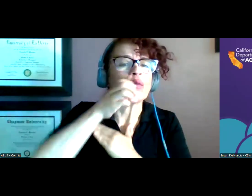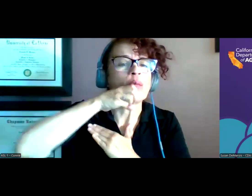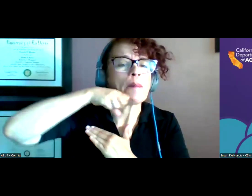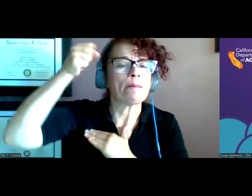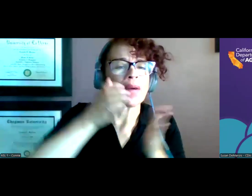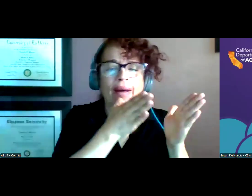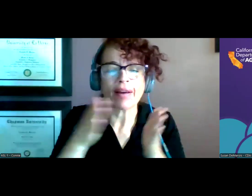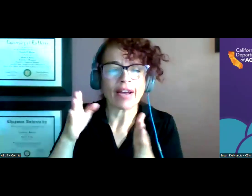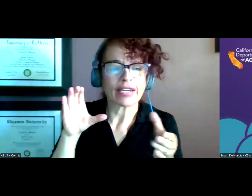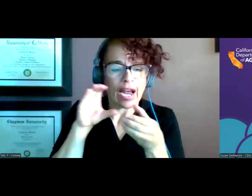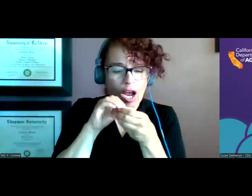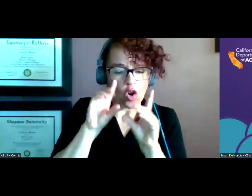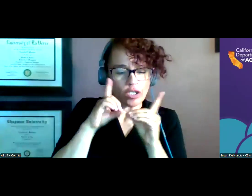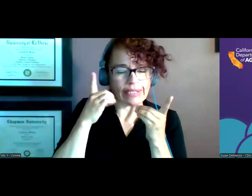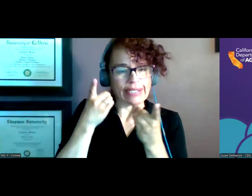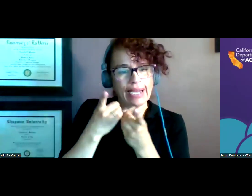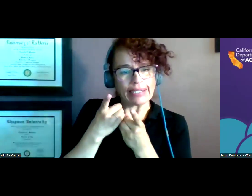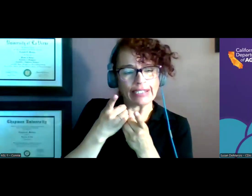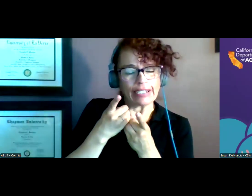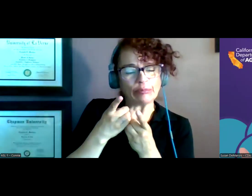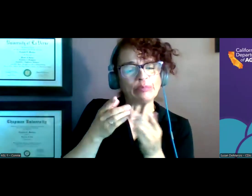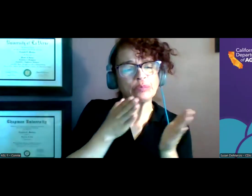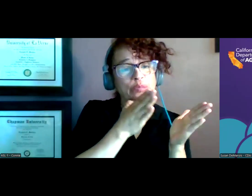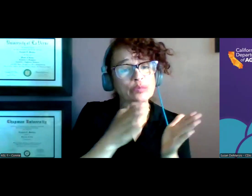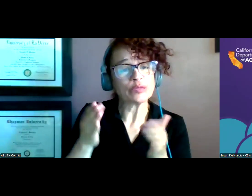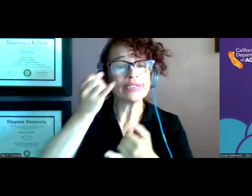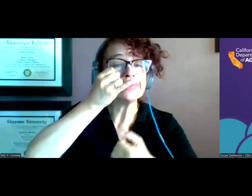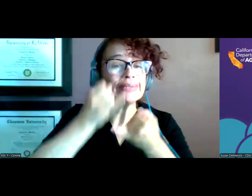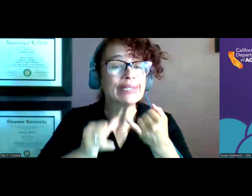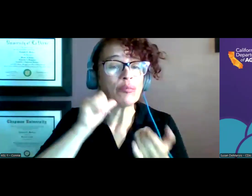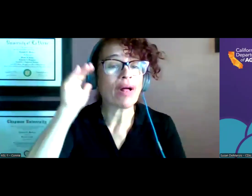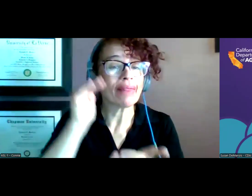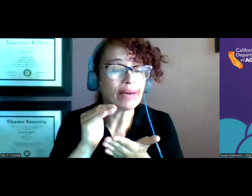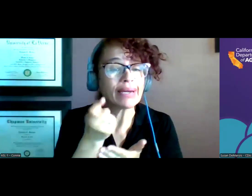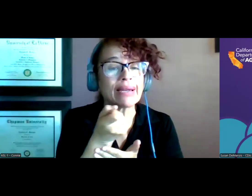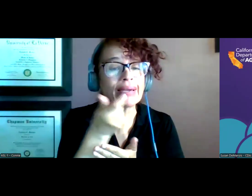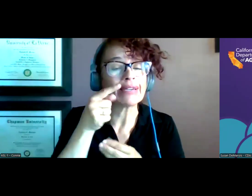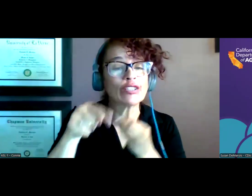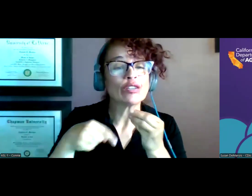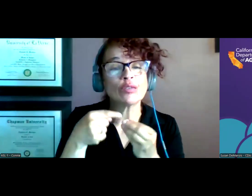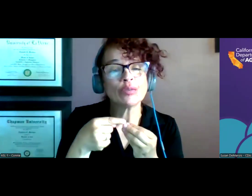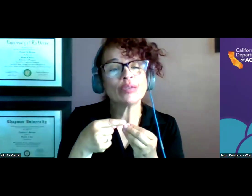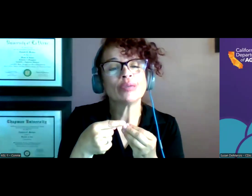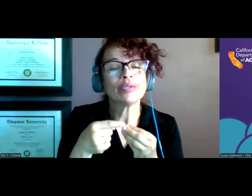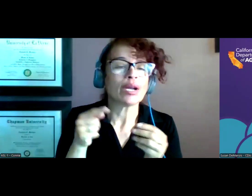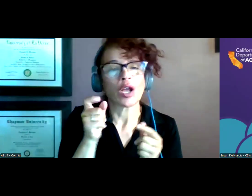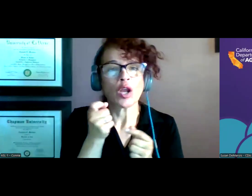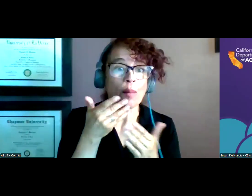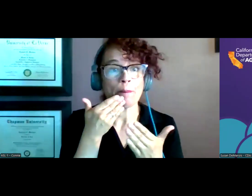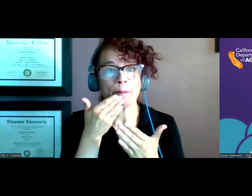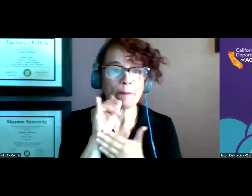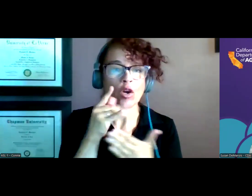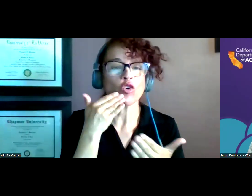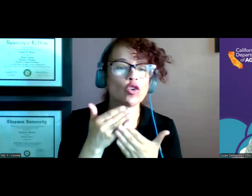aging, and our own department strategic plan. And last but not least, a big bit of good